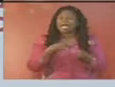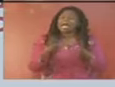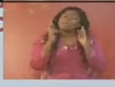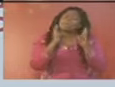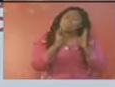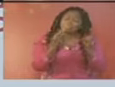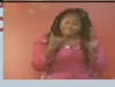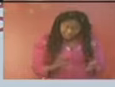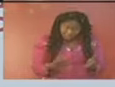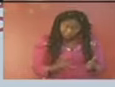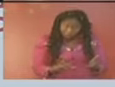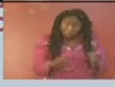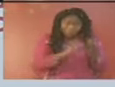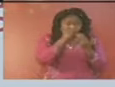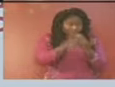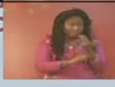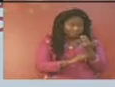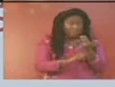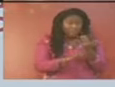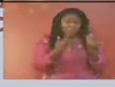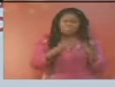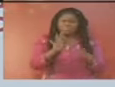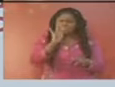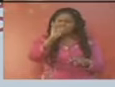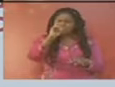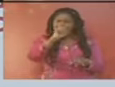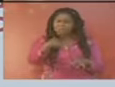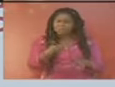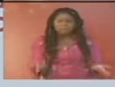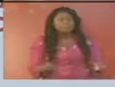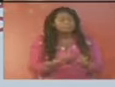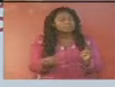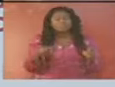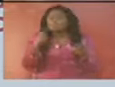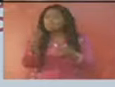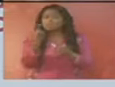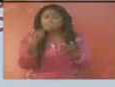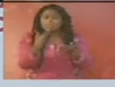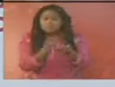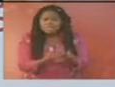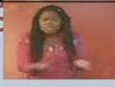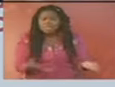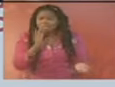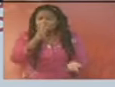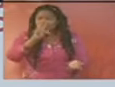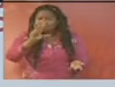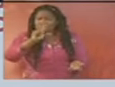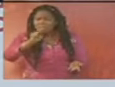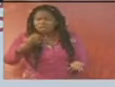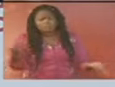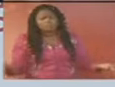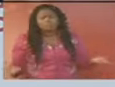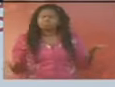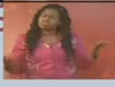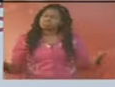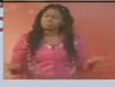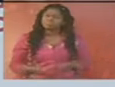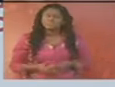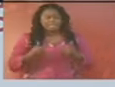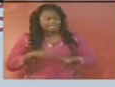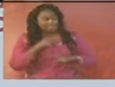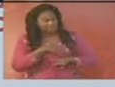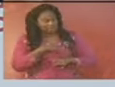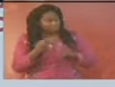70,000. We are only at 43,000. Let's get that up. I know during Christmas week it will drop